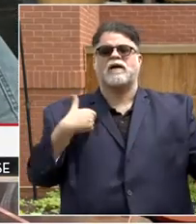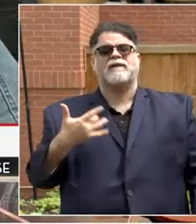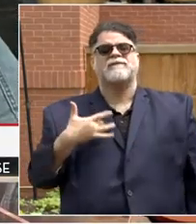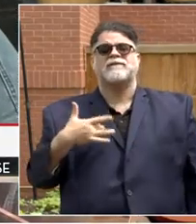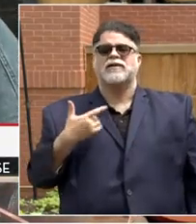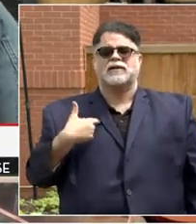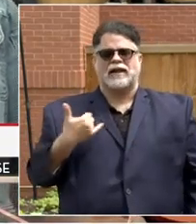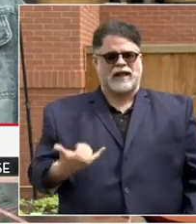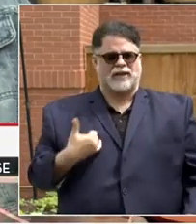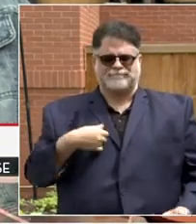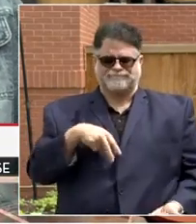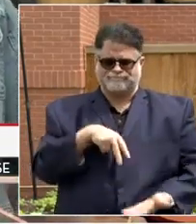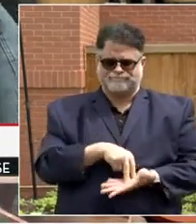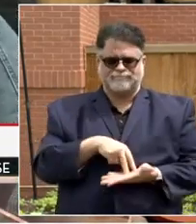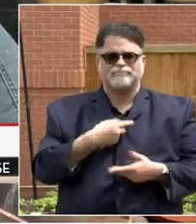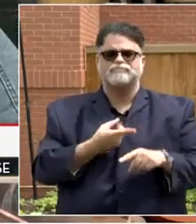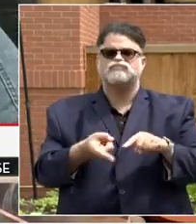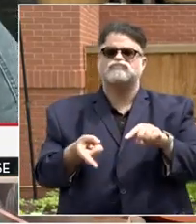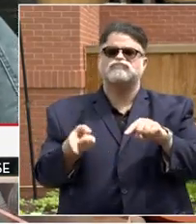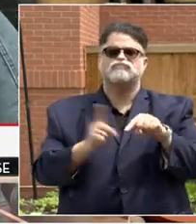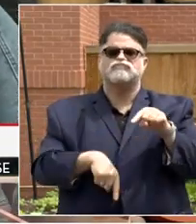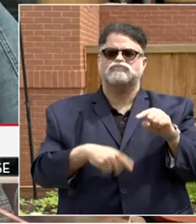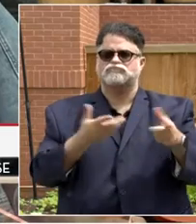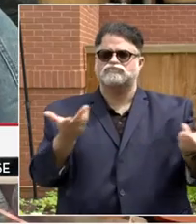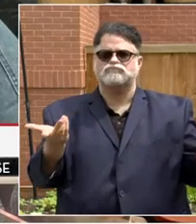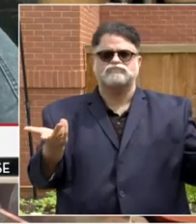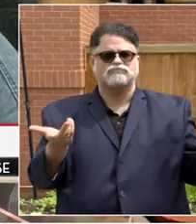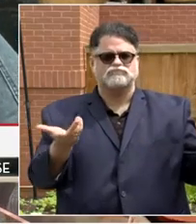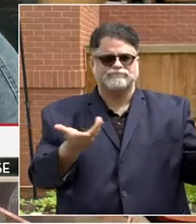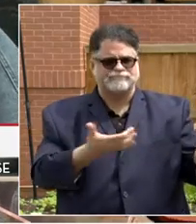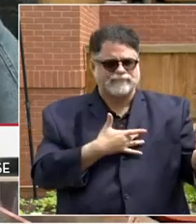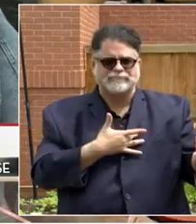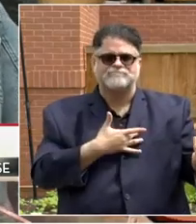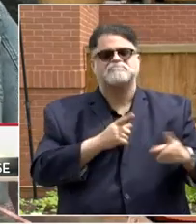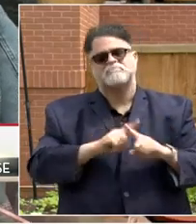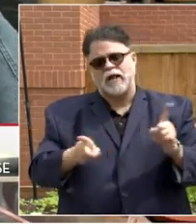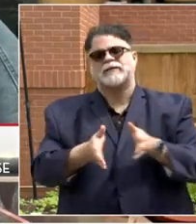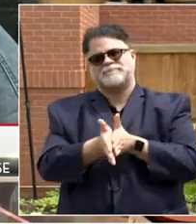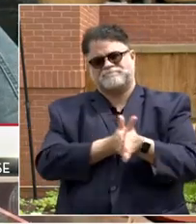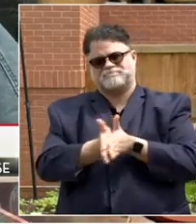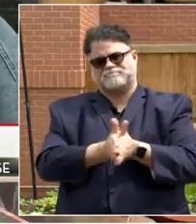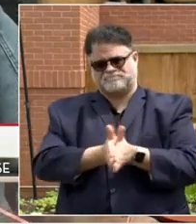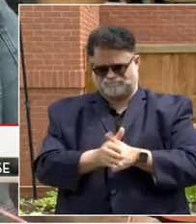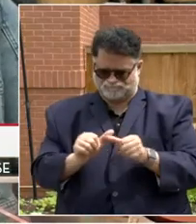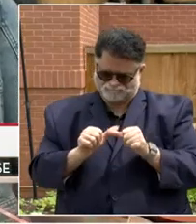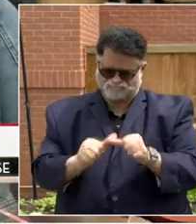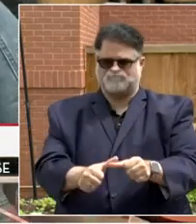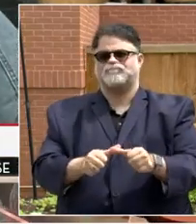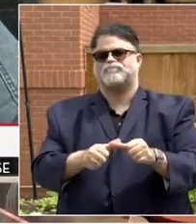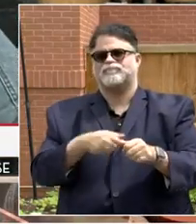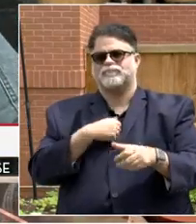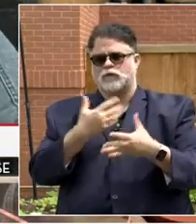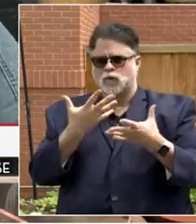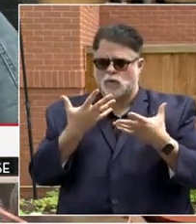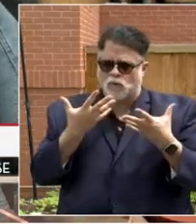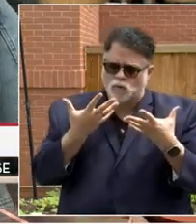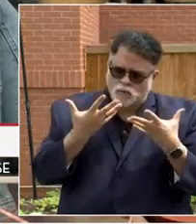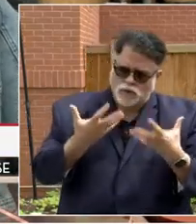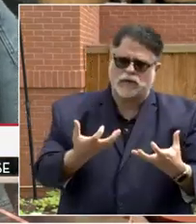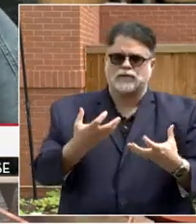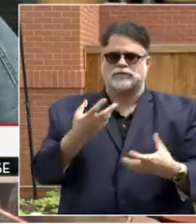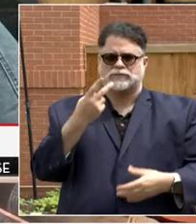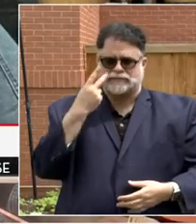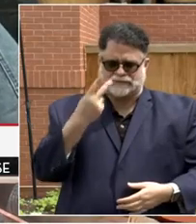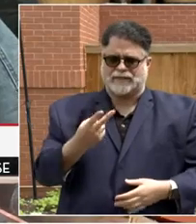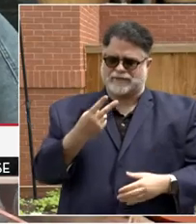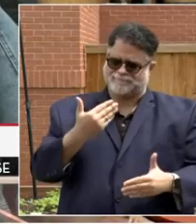I have the same ongoing support. It hurts no matter what you see on the surface, it hurts. The same